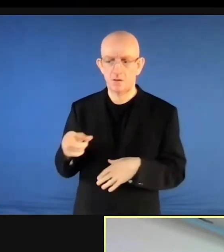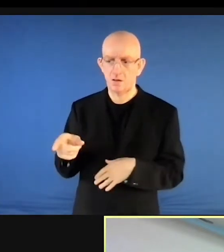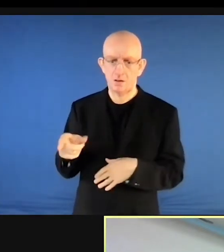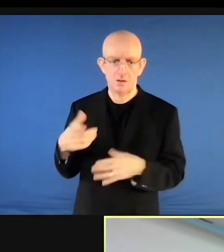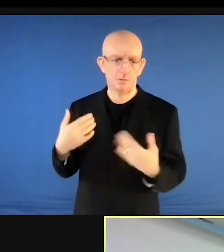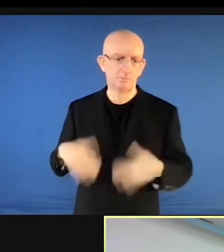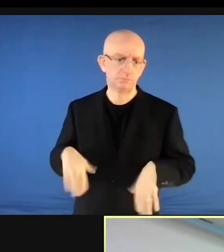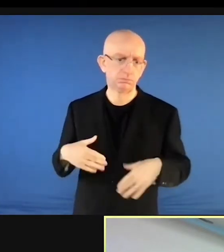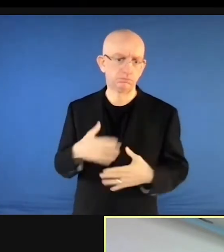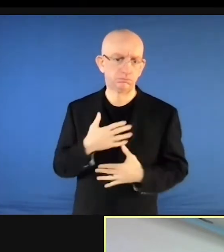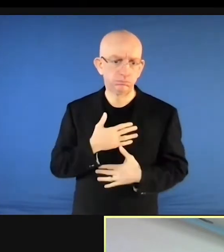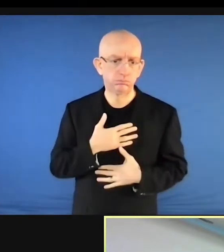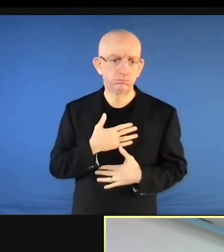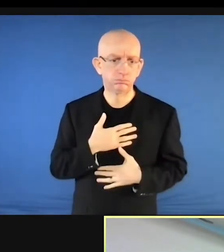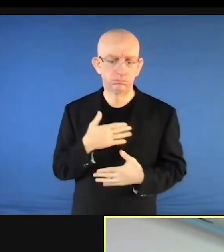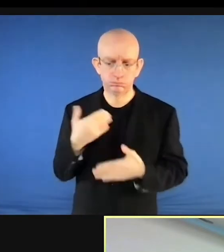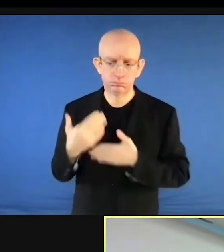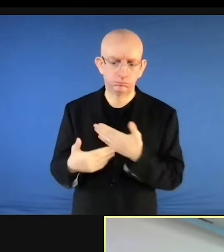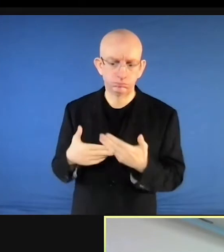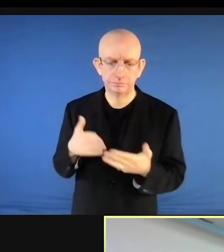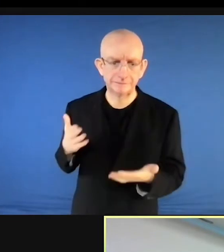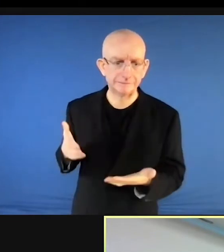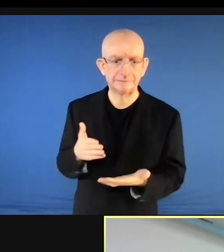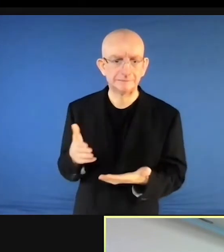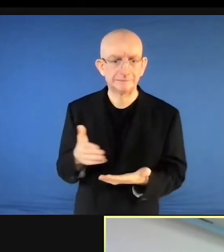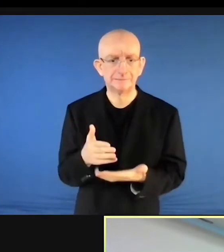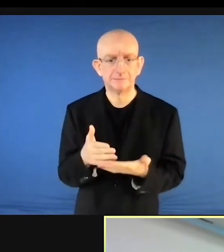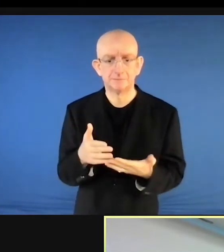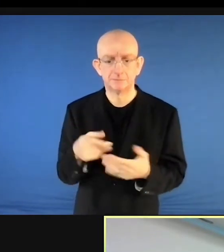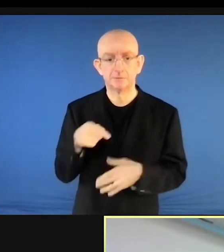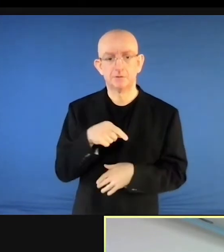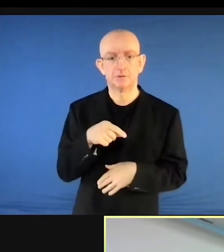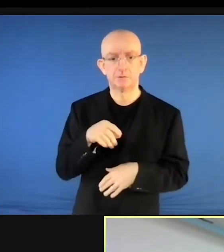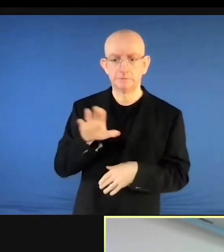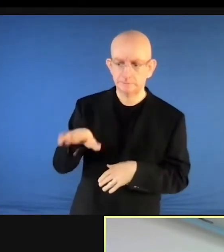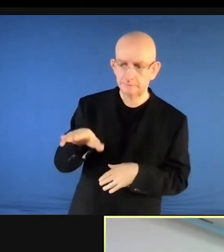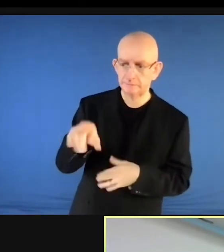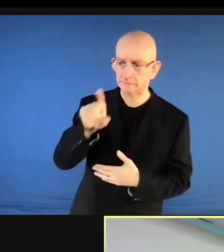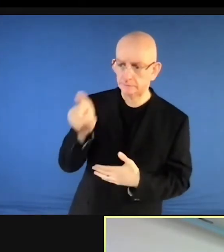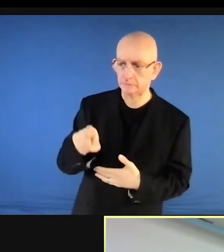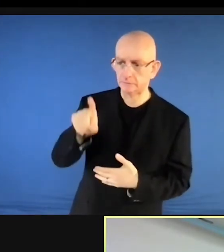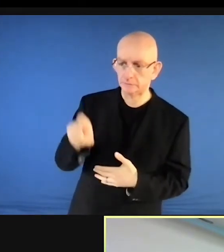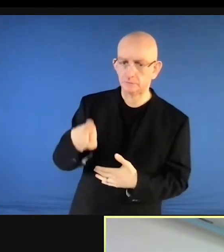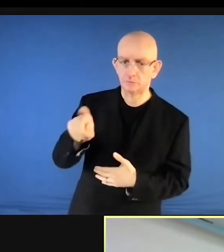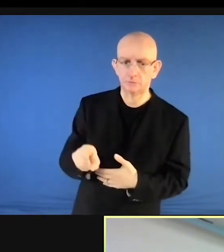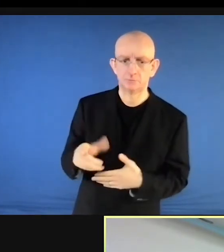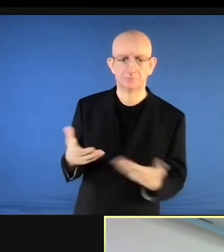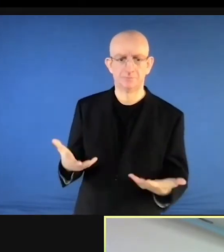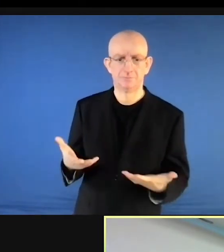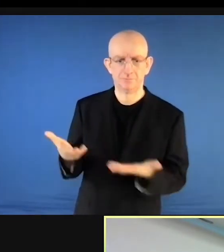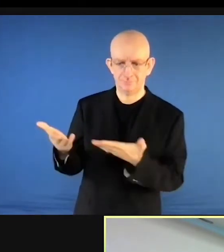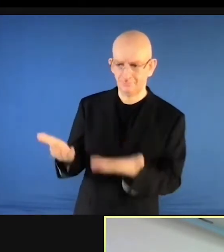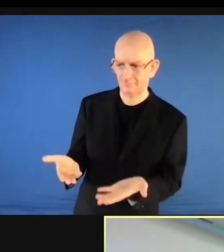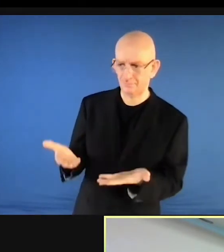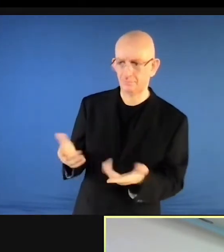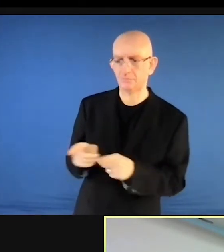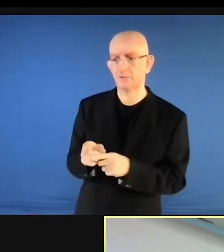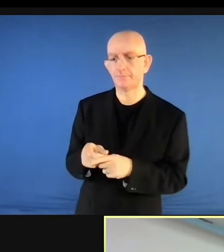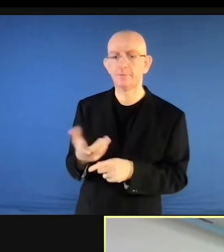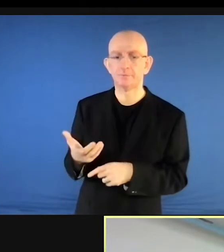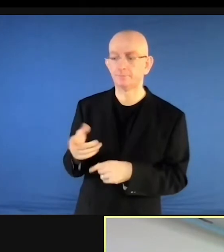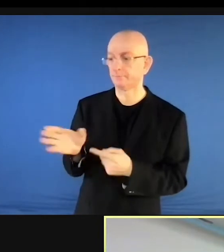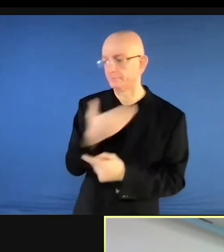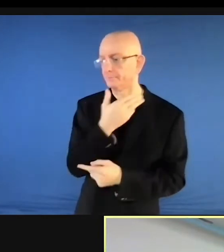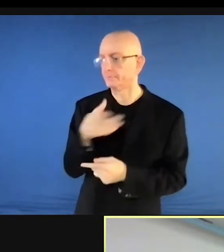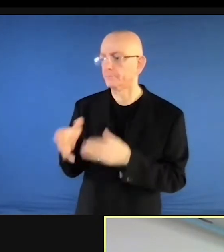consider the refugees as subjects or again participants or to the research in the